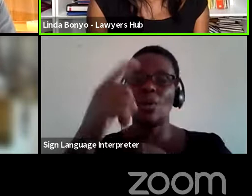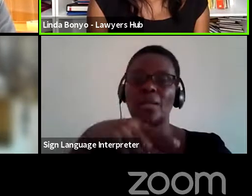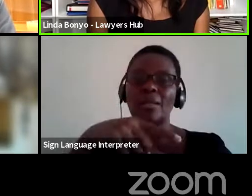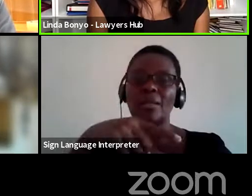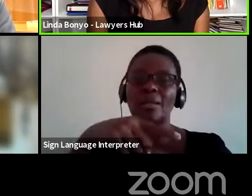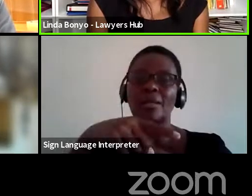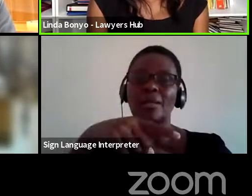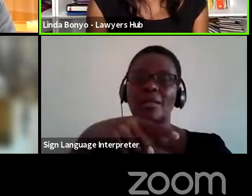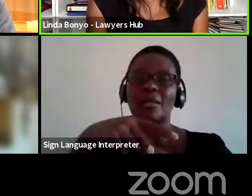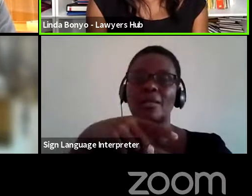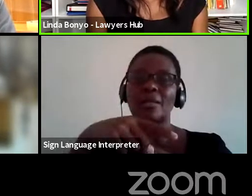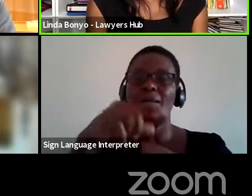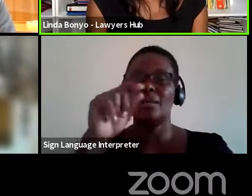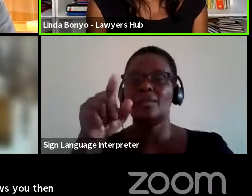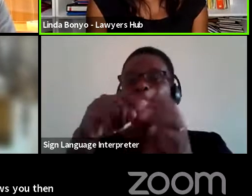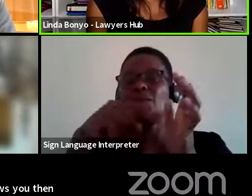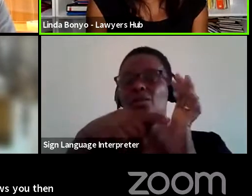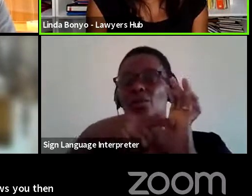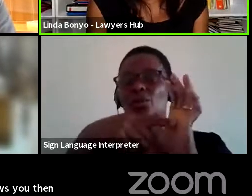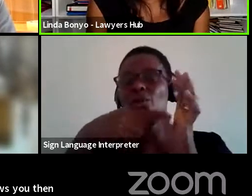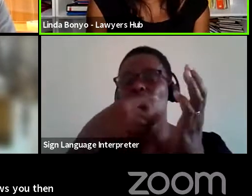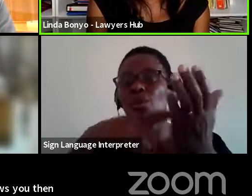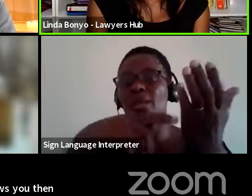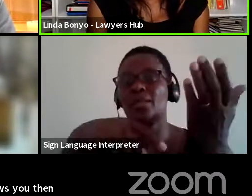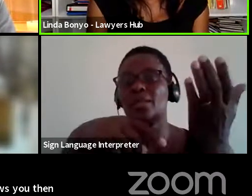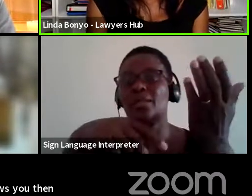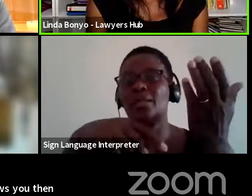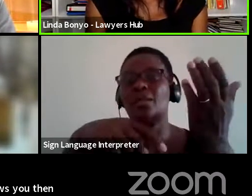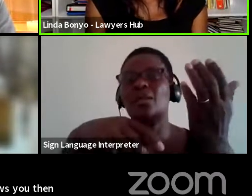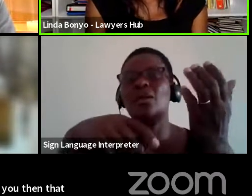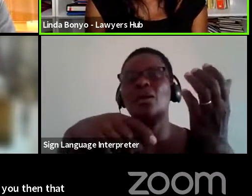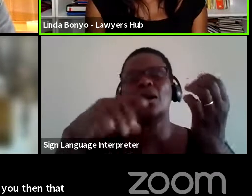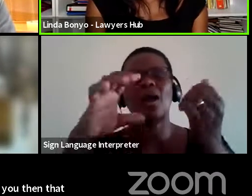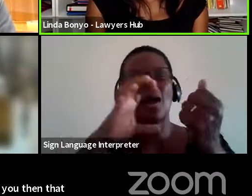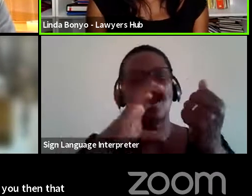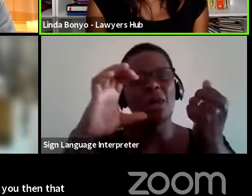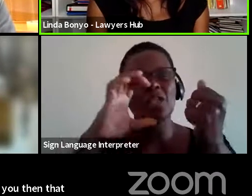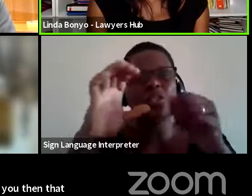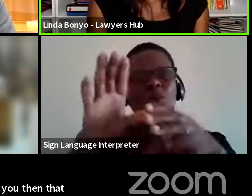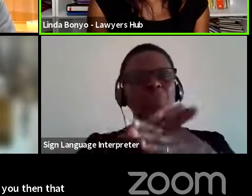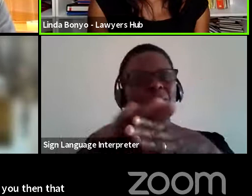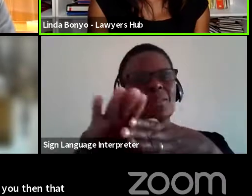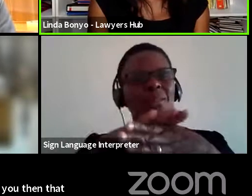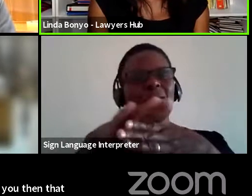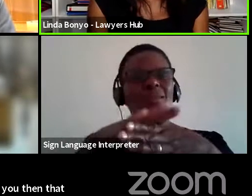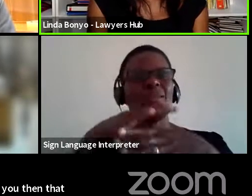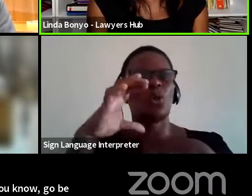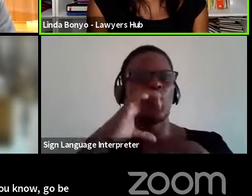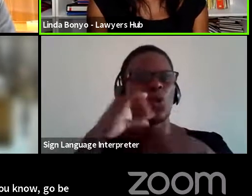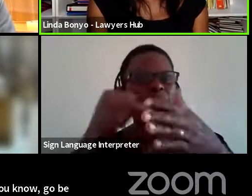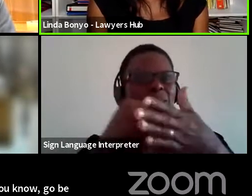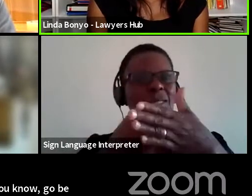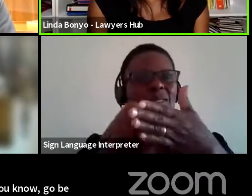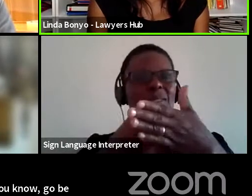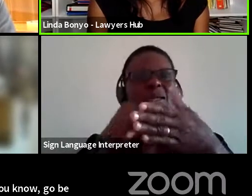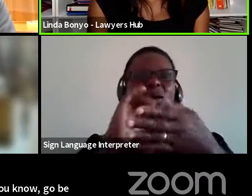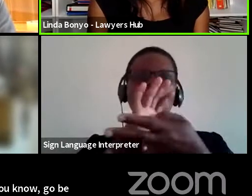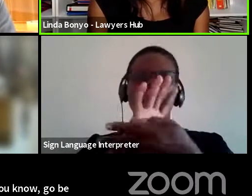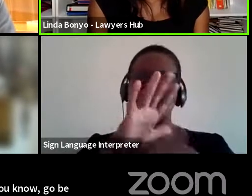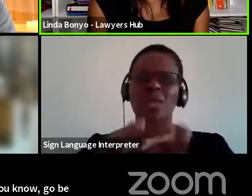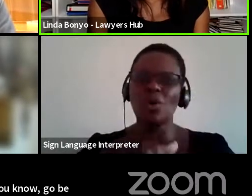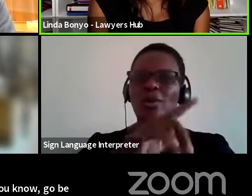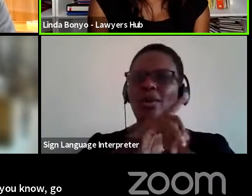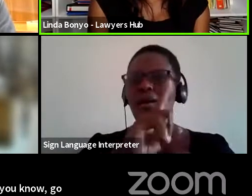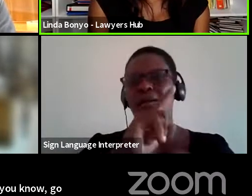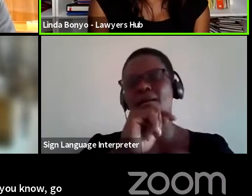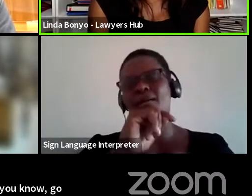landscape. And so that shows you then that the rules for commercial content should, go beyond just for